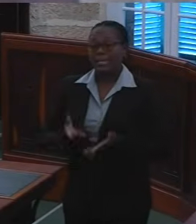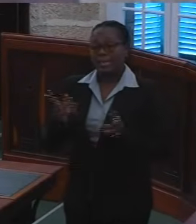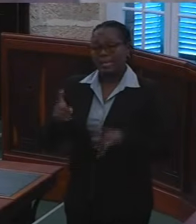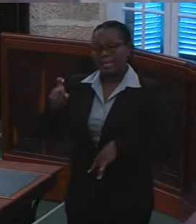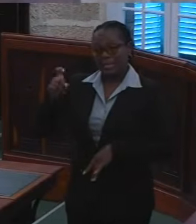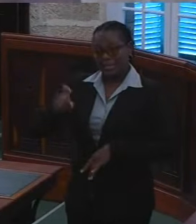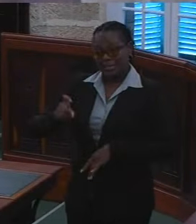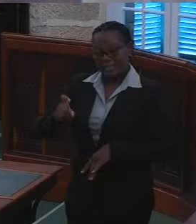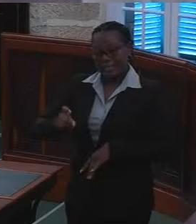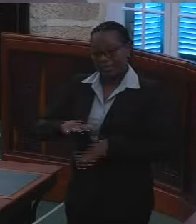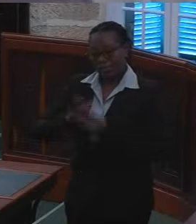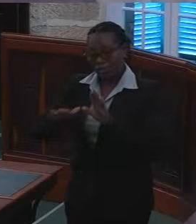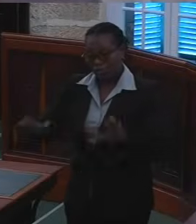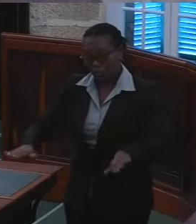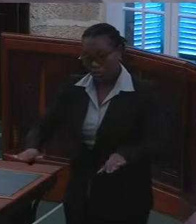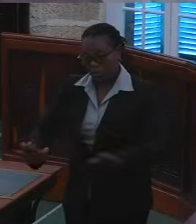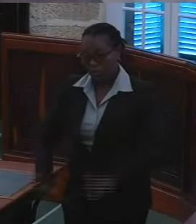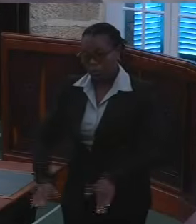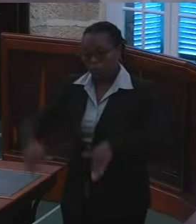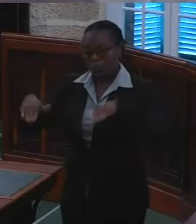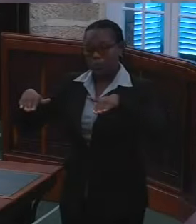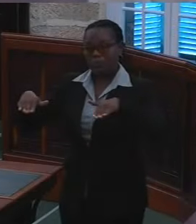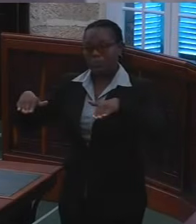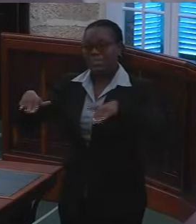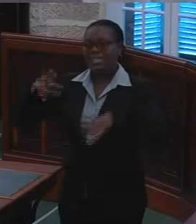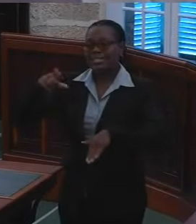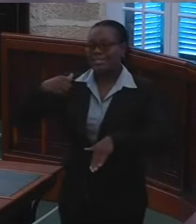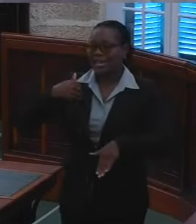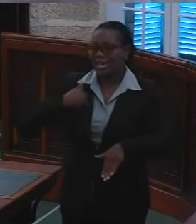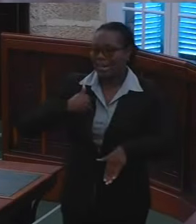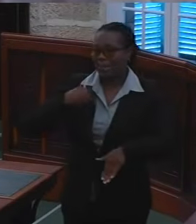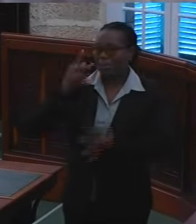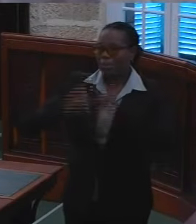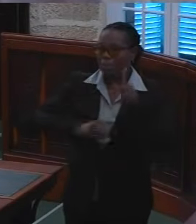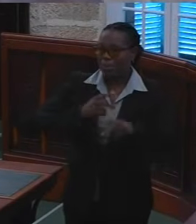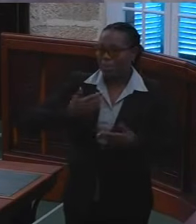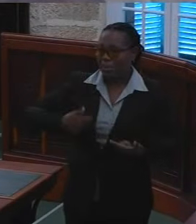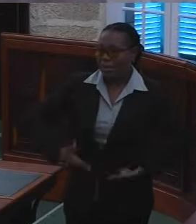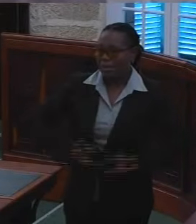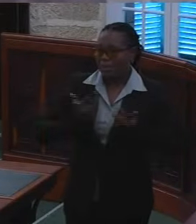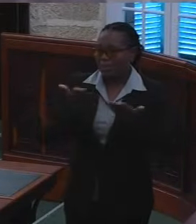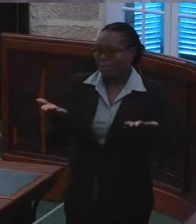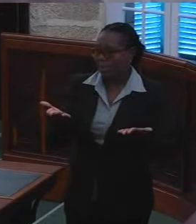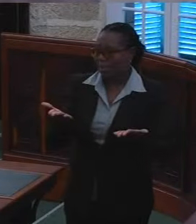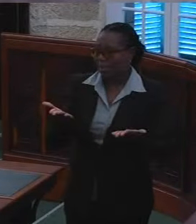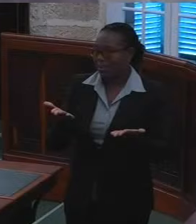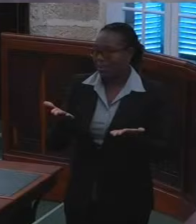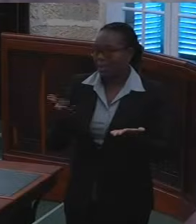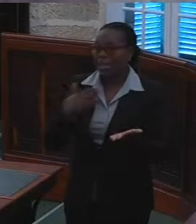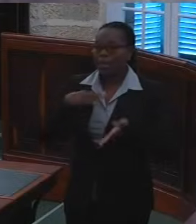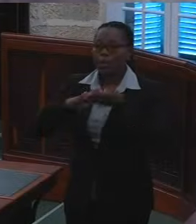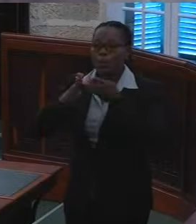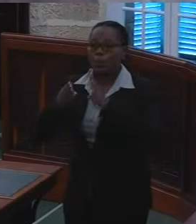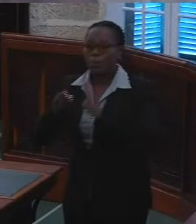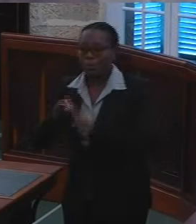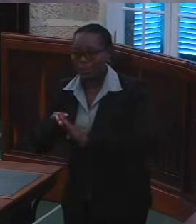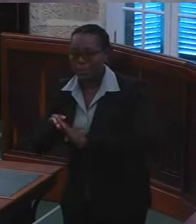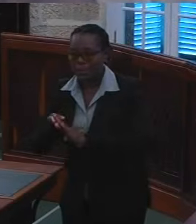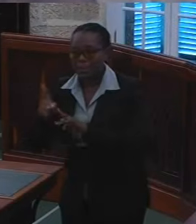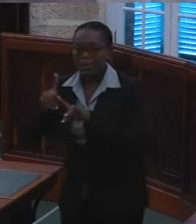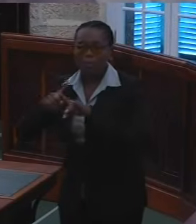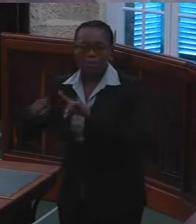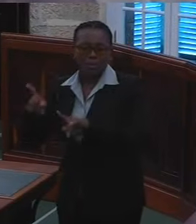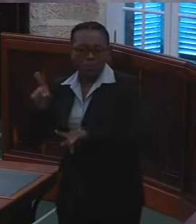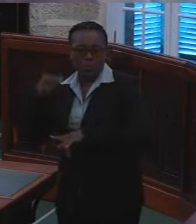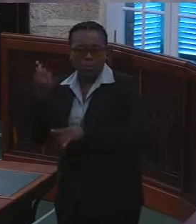it takes a village to raise a child only if that village sees itself as a family.